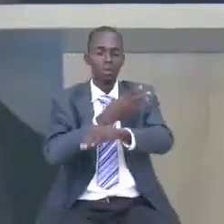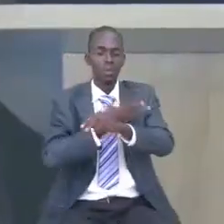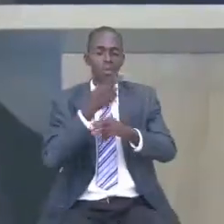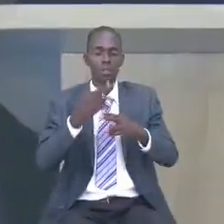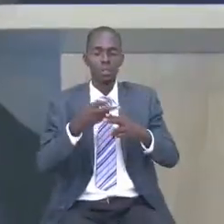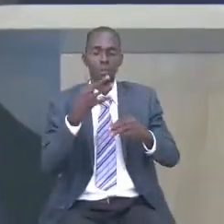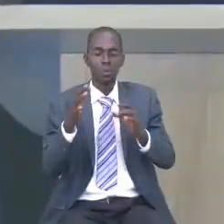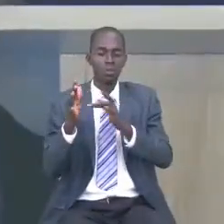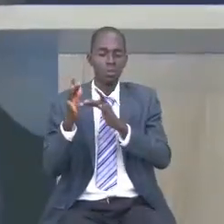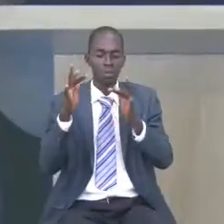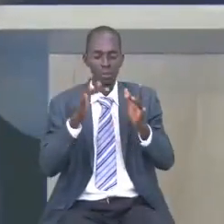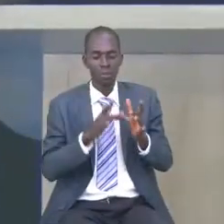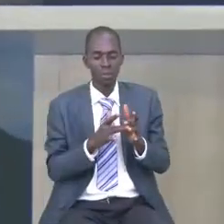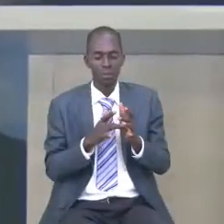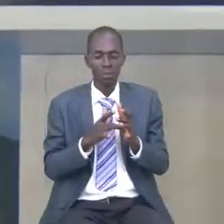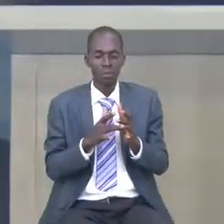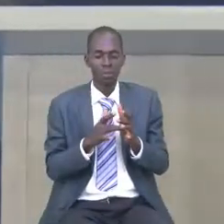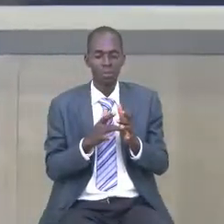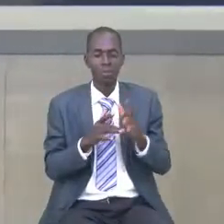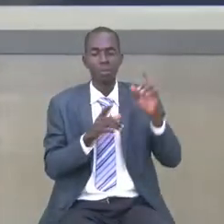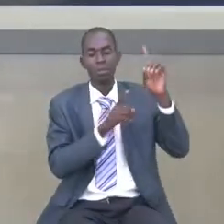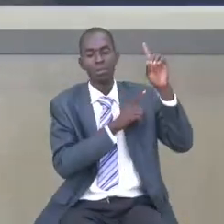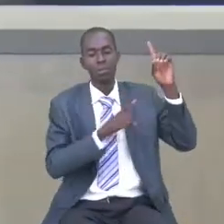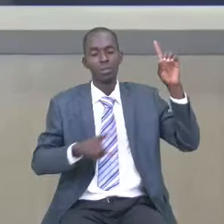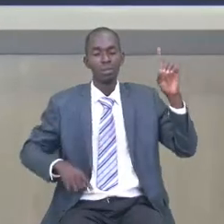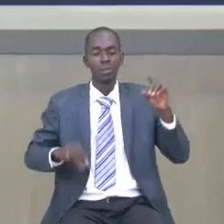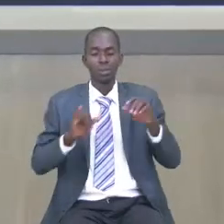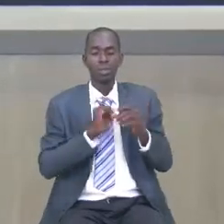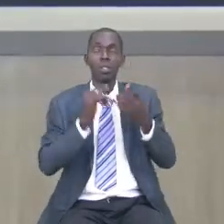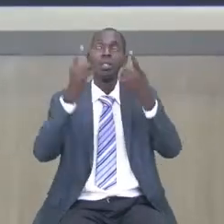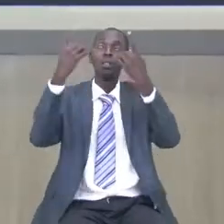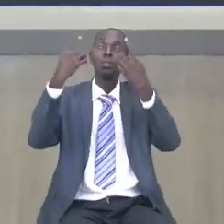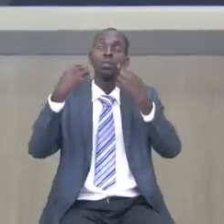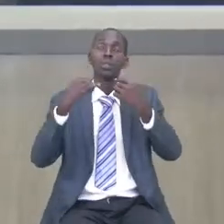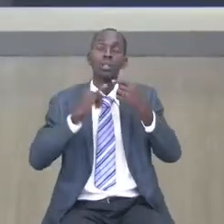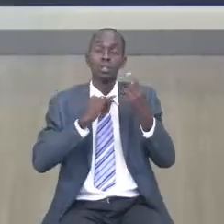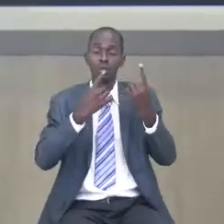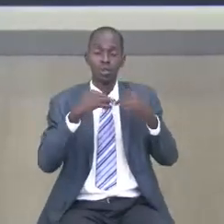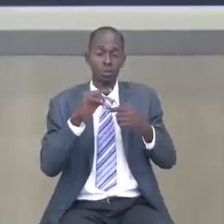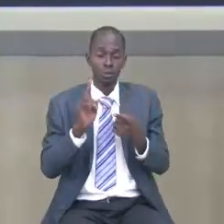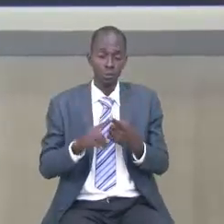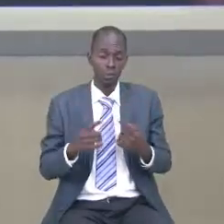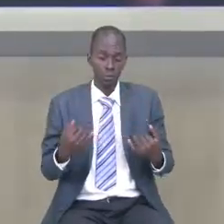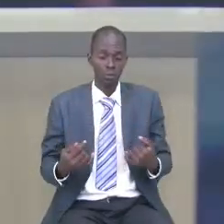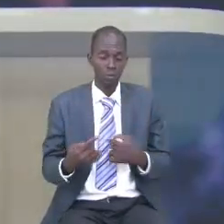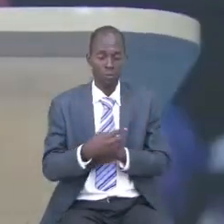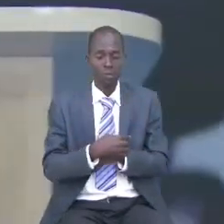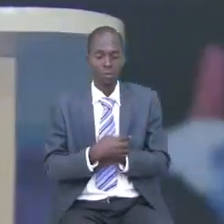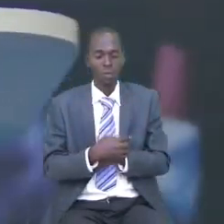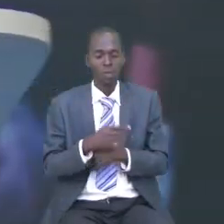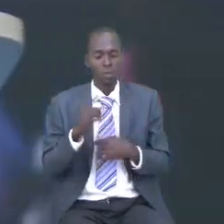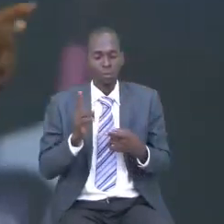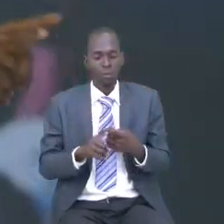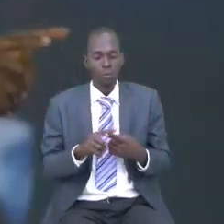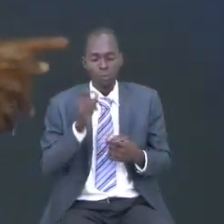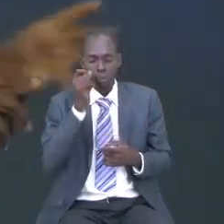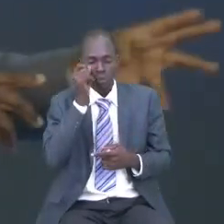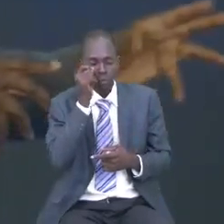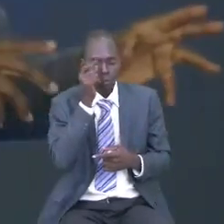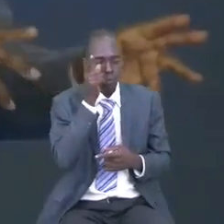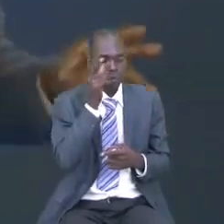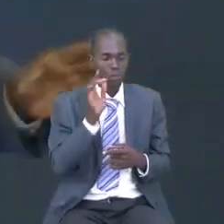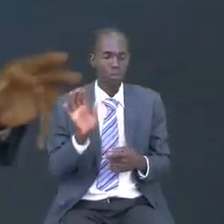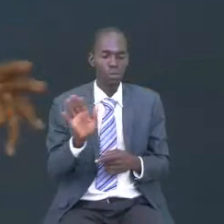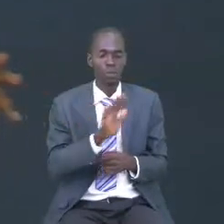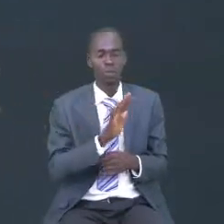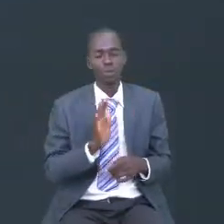of Jesus, Lord, I come today to wake up your children, the